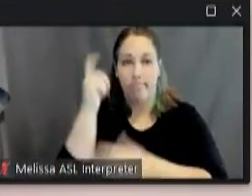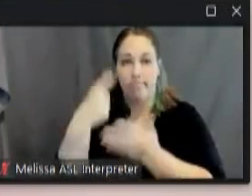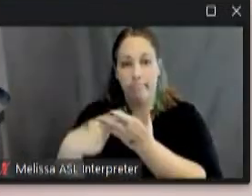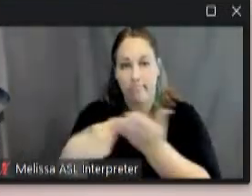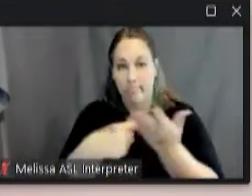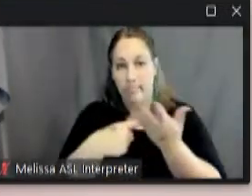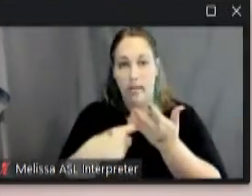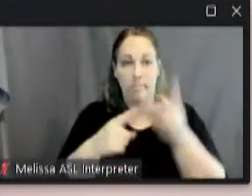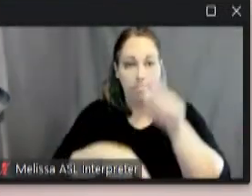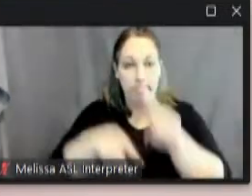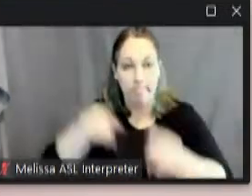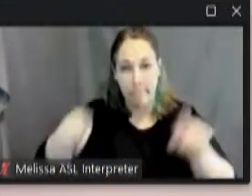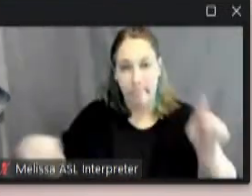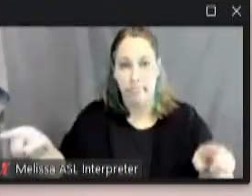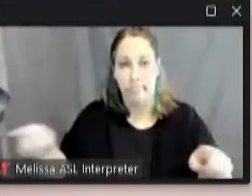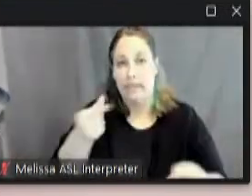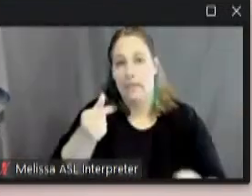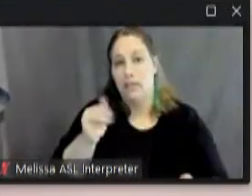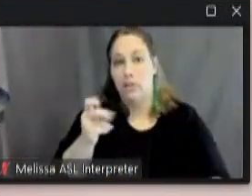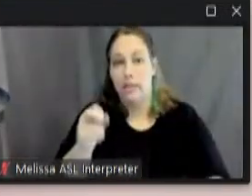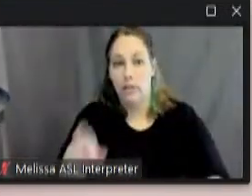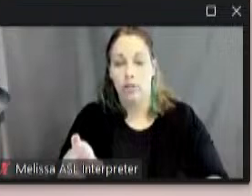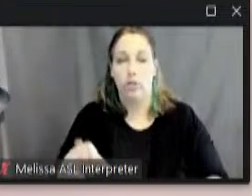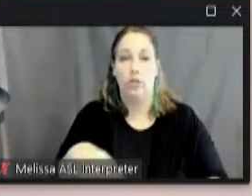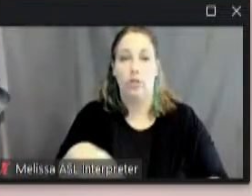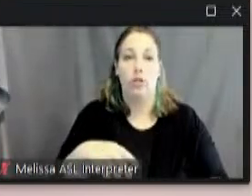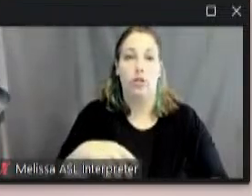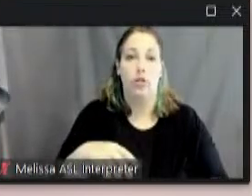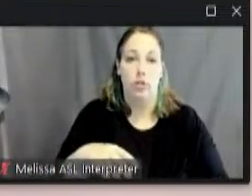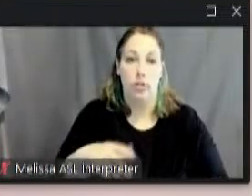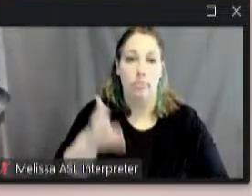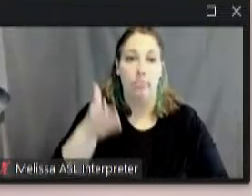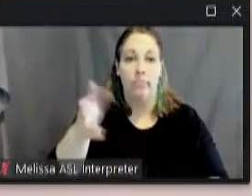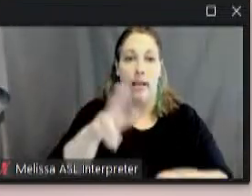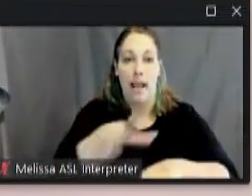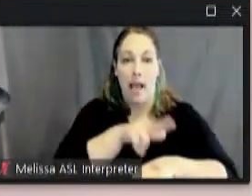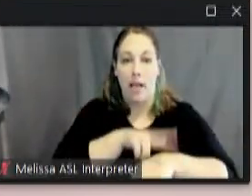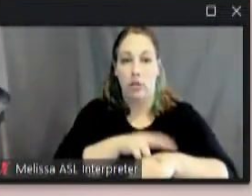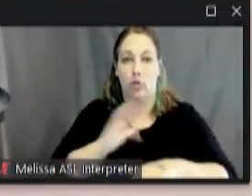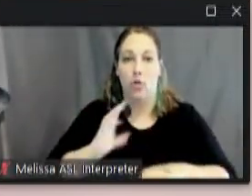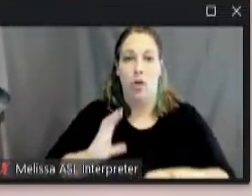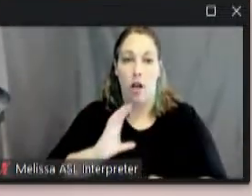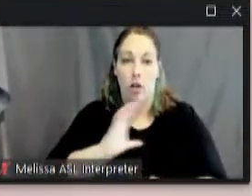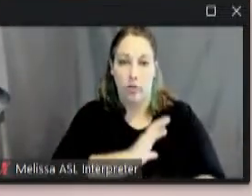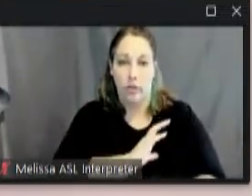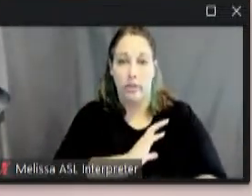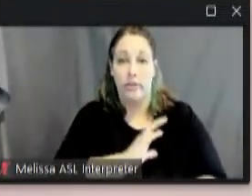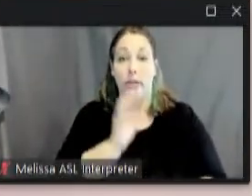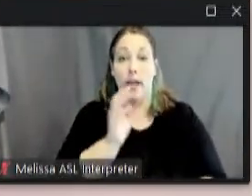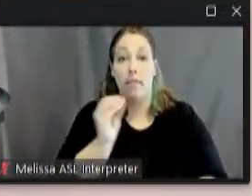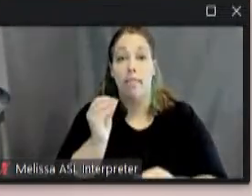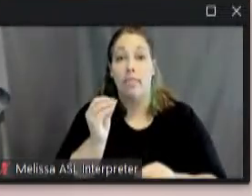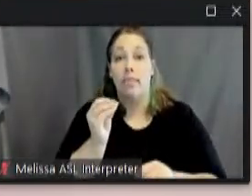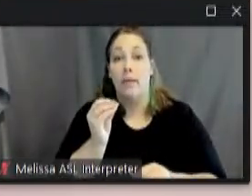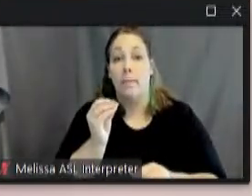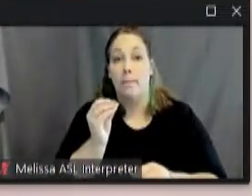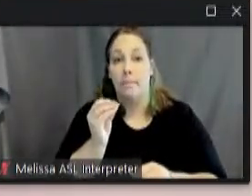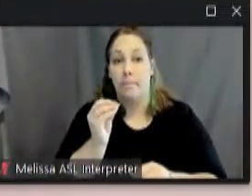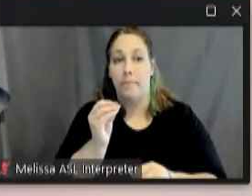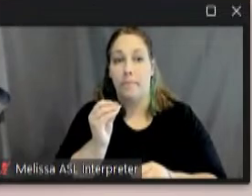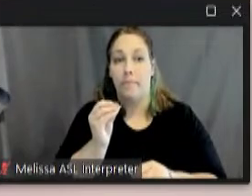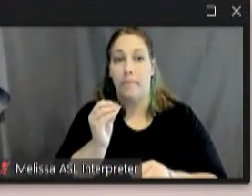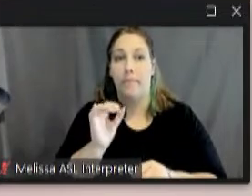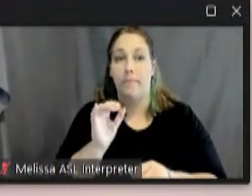Legislative Commission of the Budget and Gender at the National Congress. And then this makes